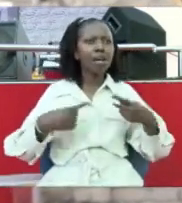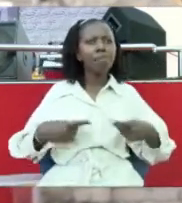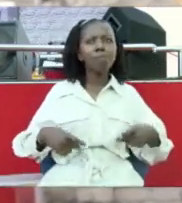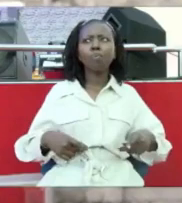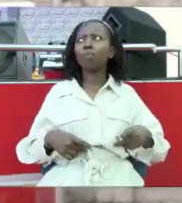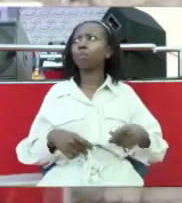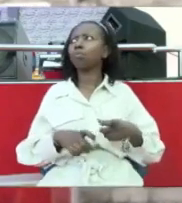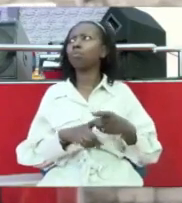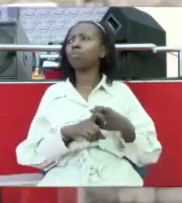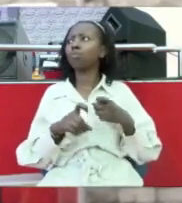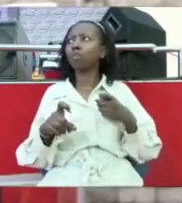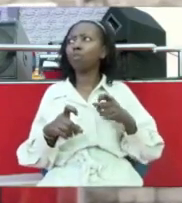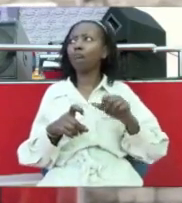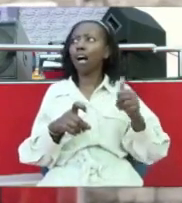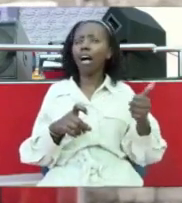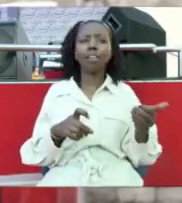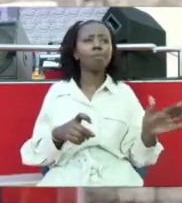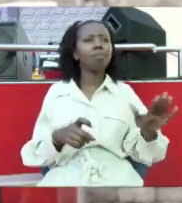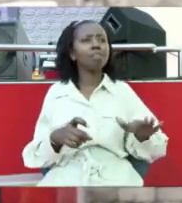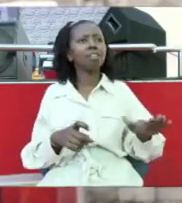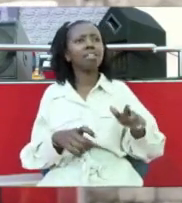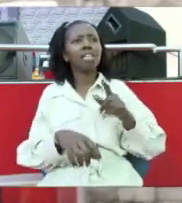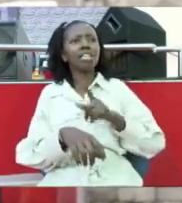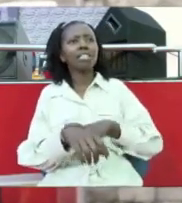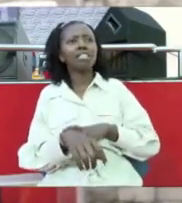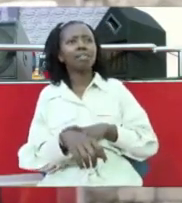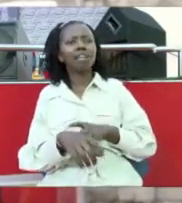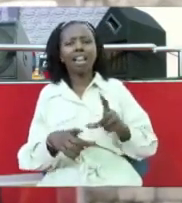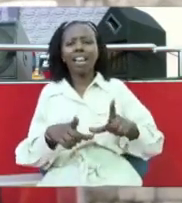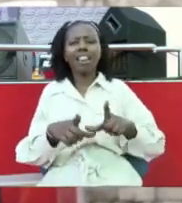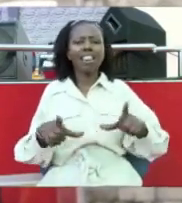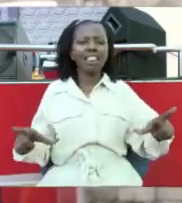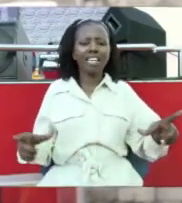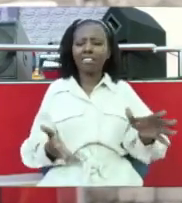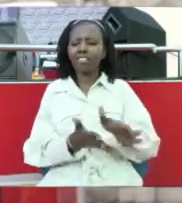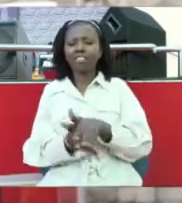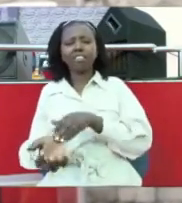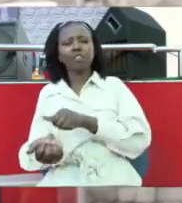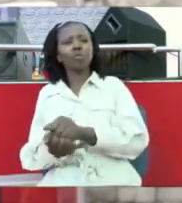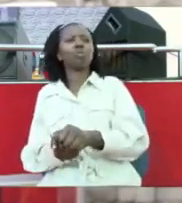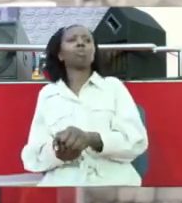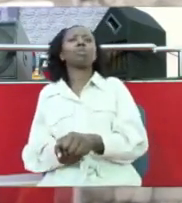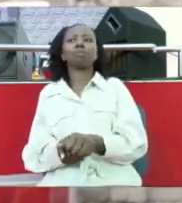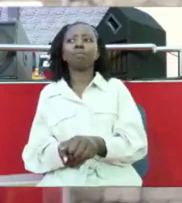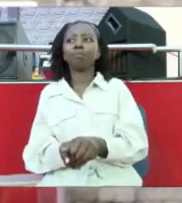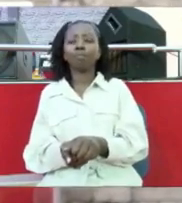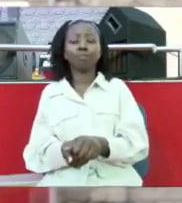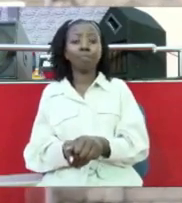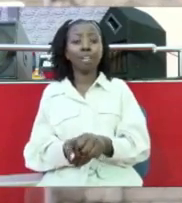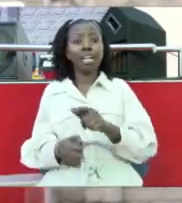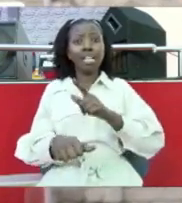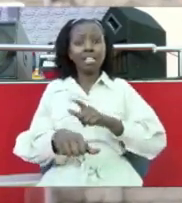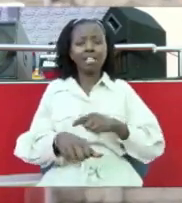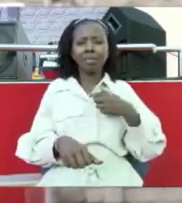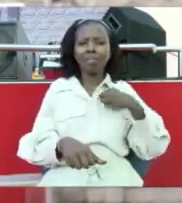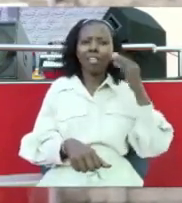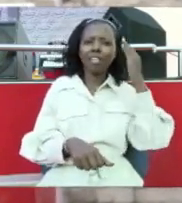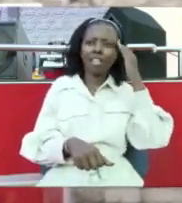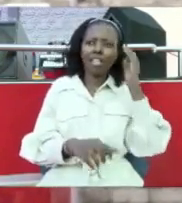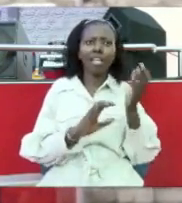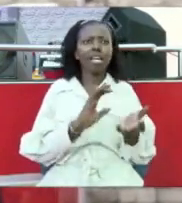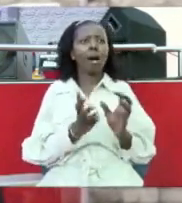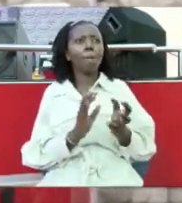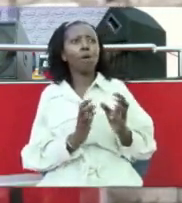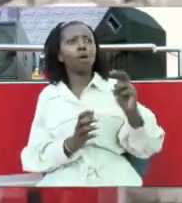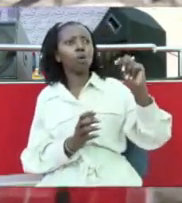Nyakach, which sometimes your land is destroyed. Wakati mwingi ardhi inaharibiwa. When I think about the